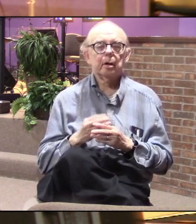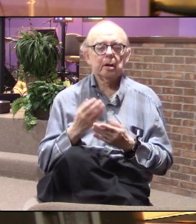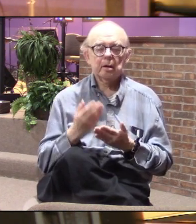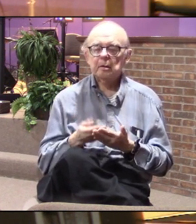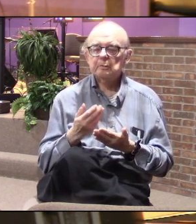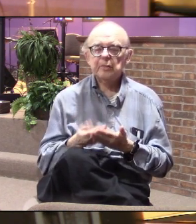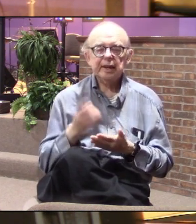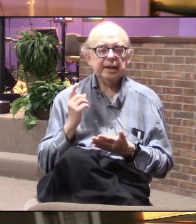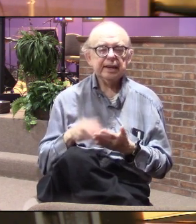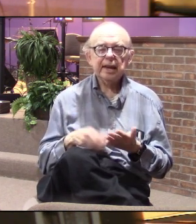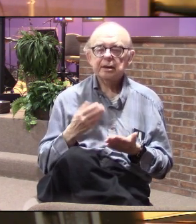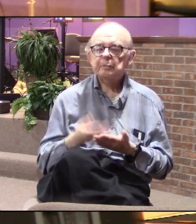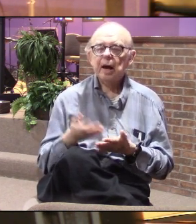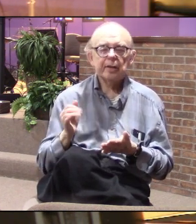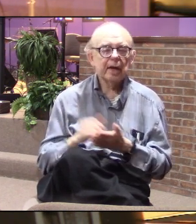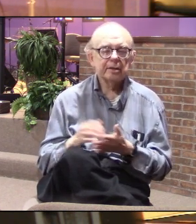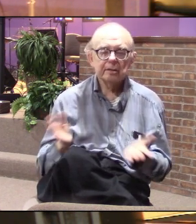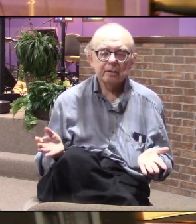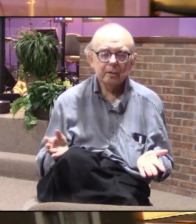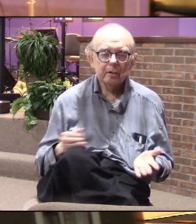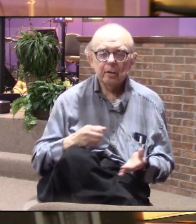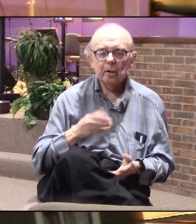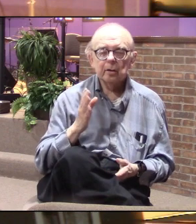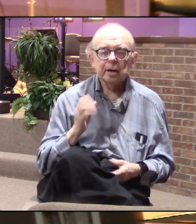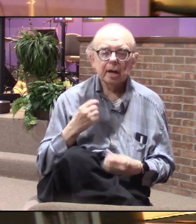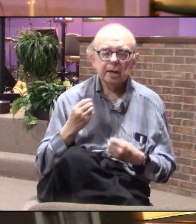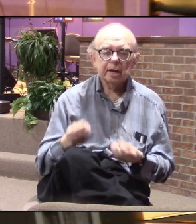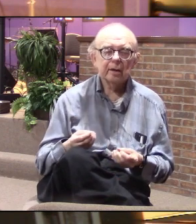buy that stuff. Only God can give you.